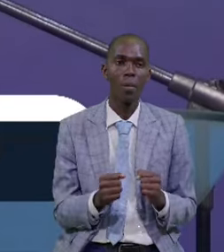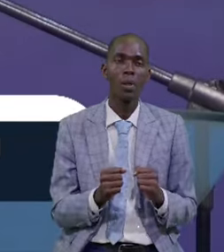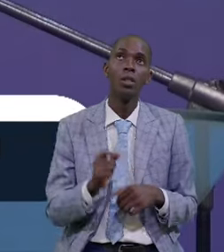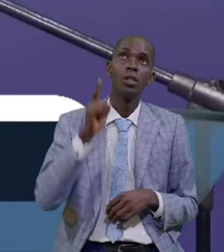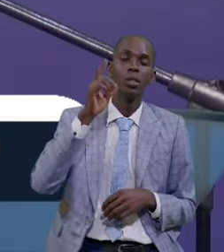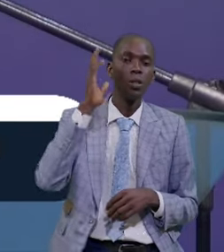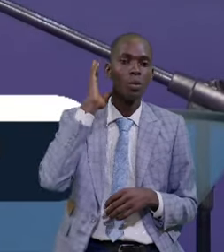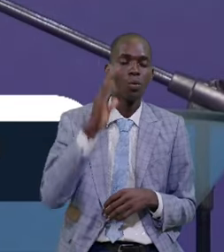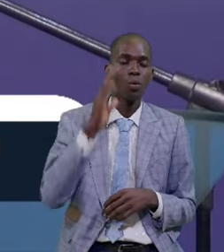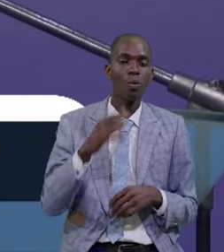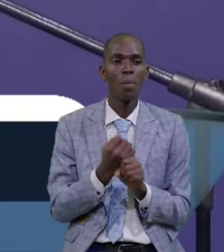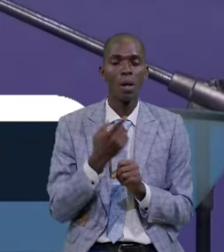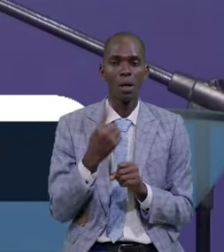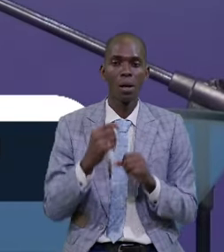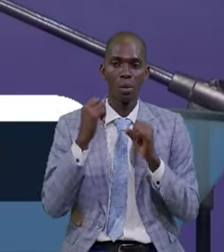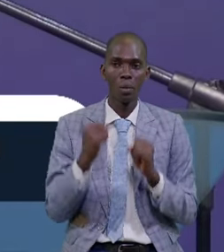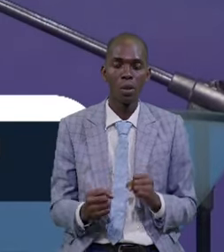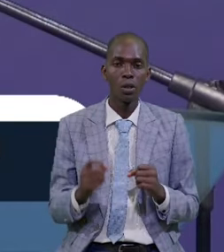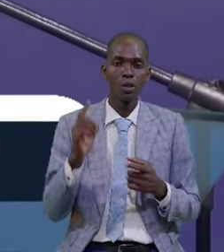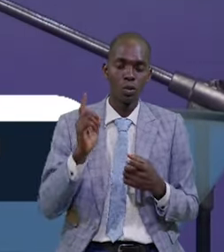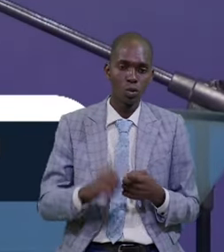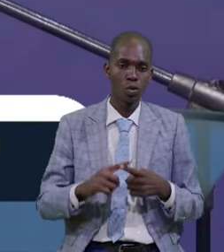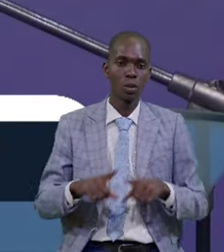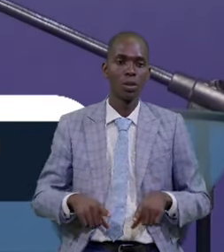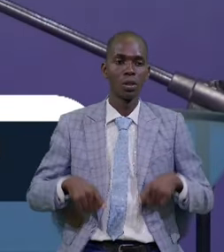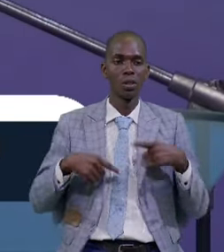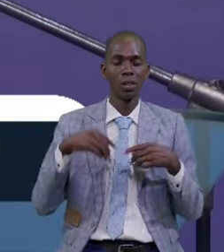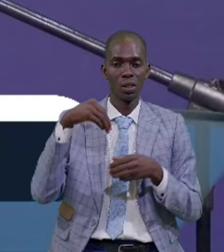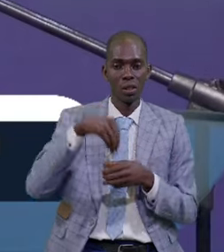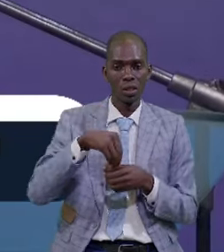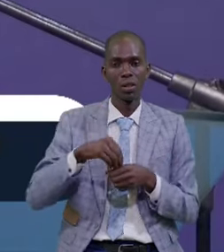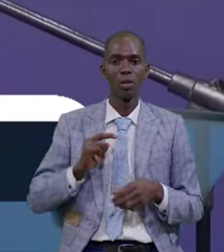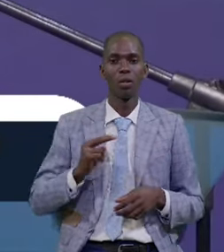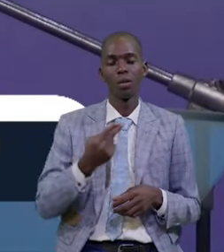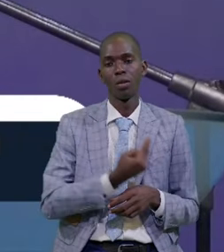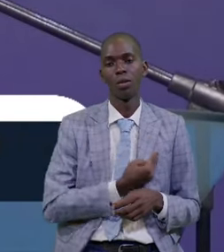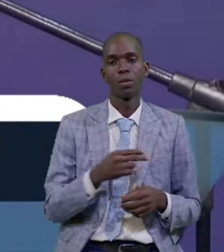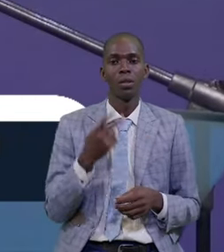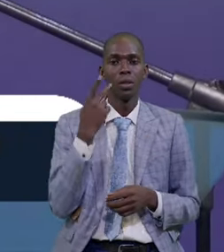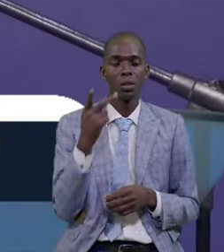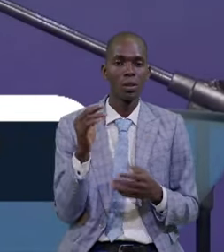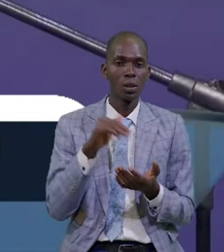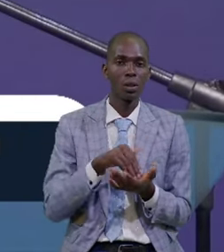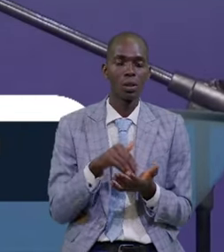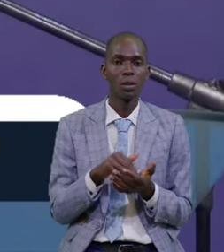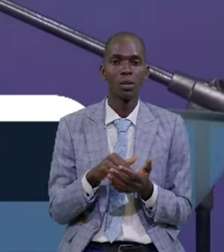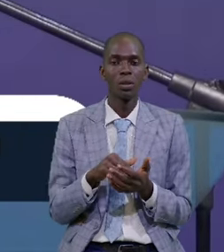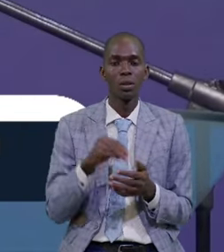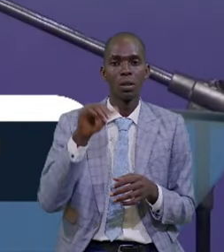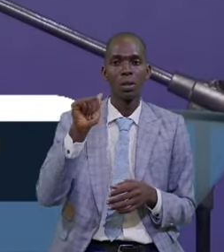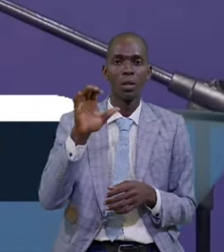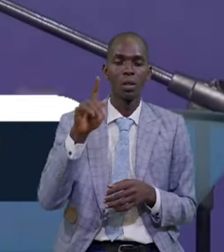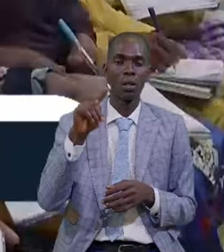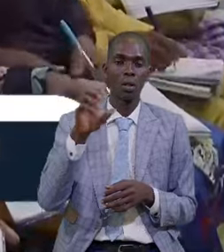the power to reside in us. Look at that again, Acts chapter